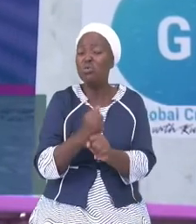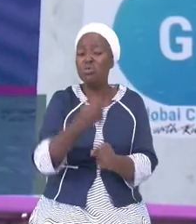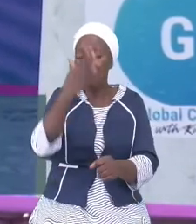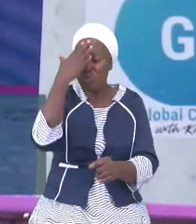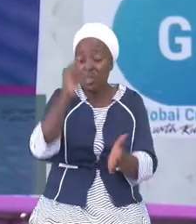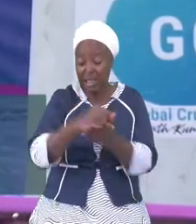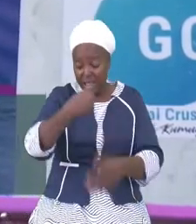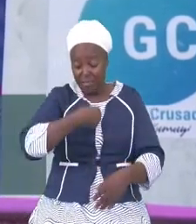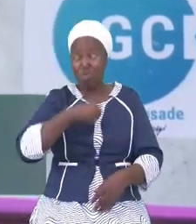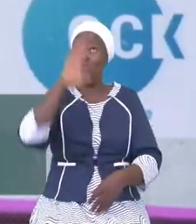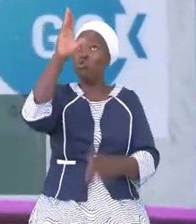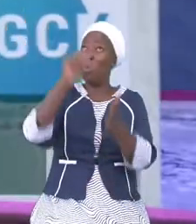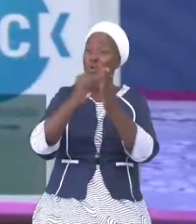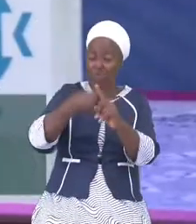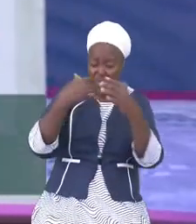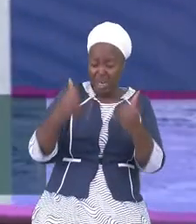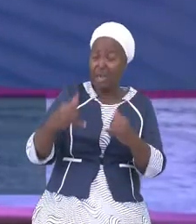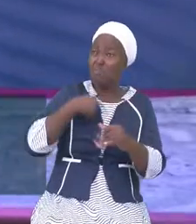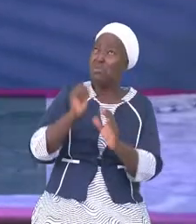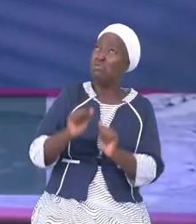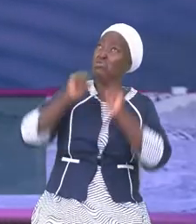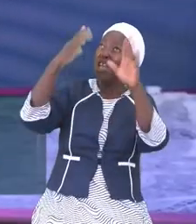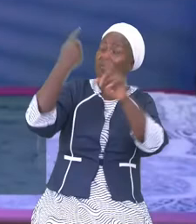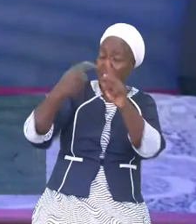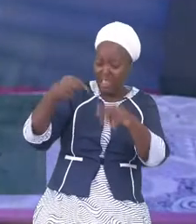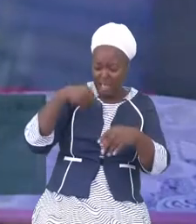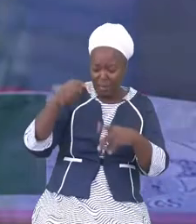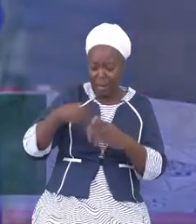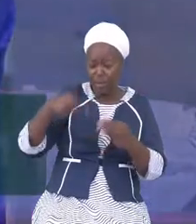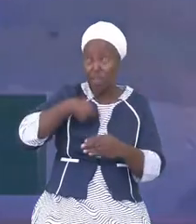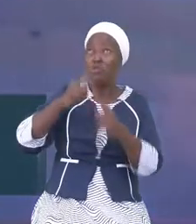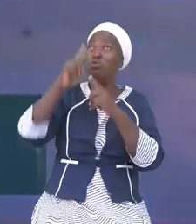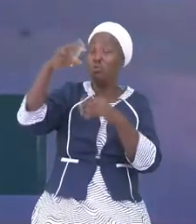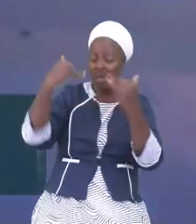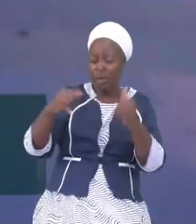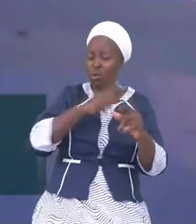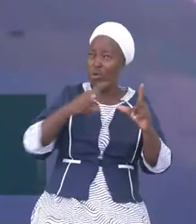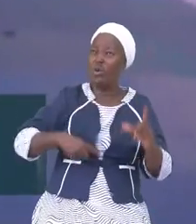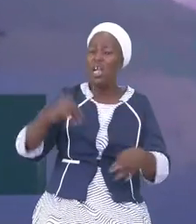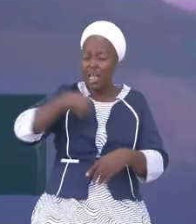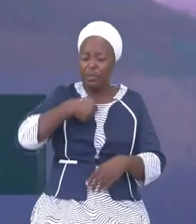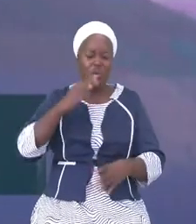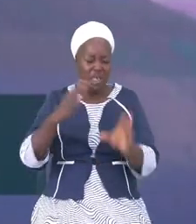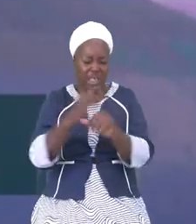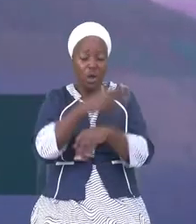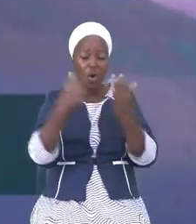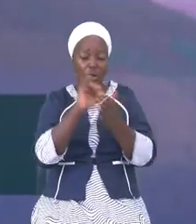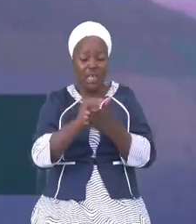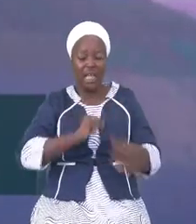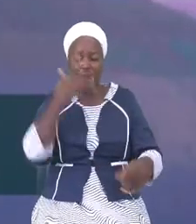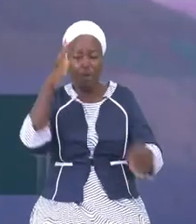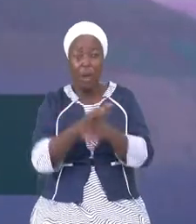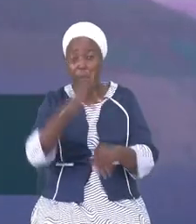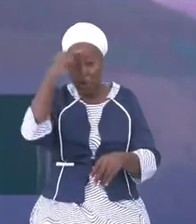what I say. I will pay that I have vowed. After all, I know